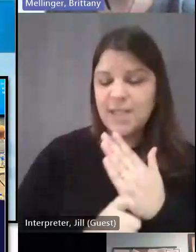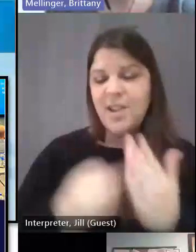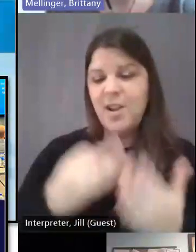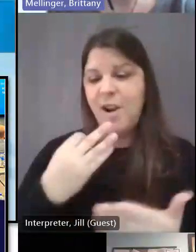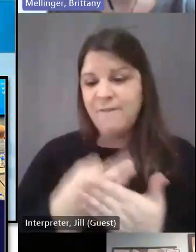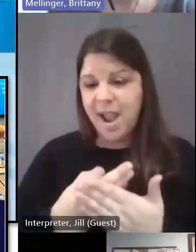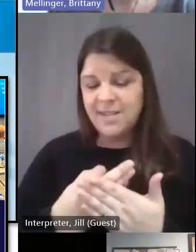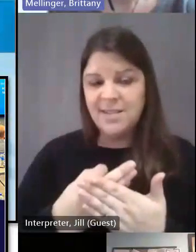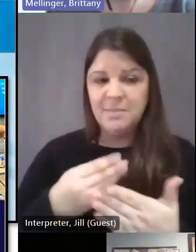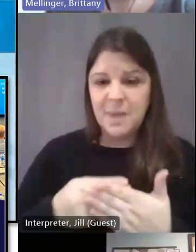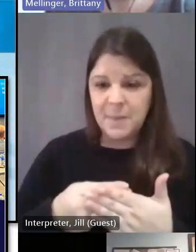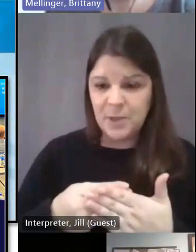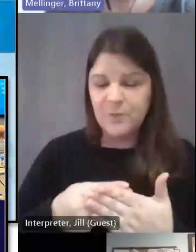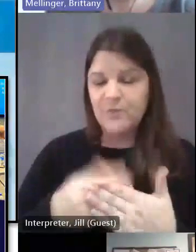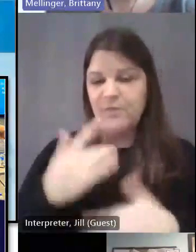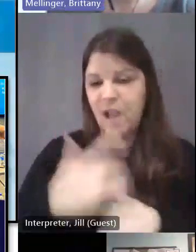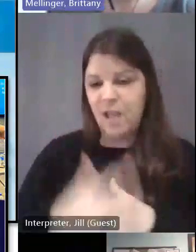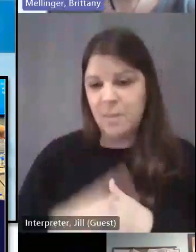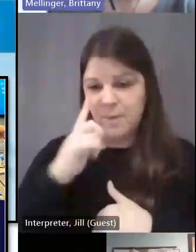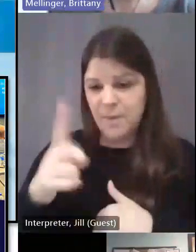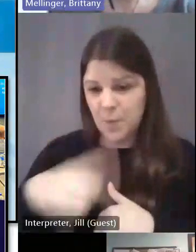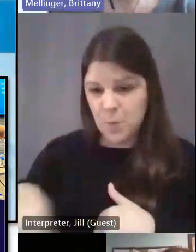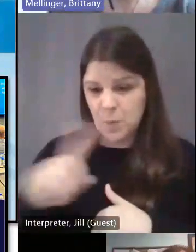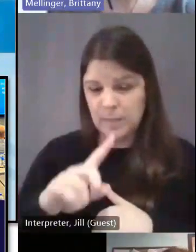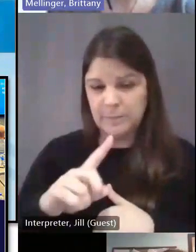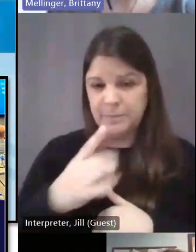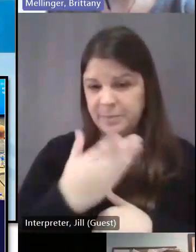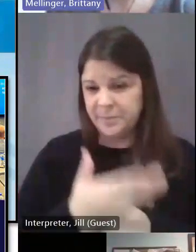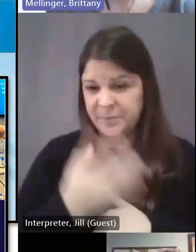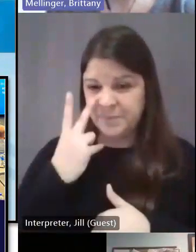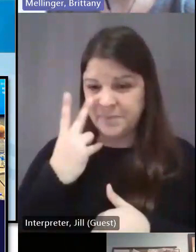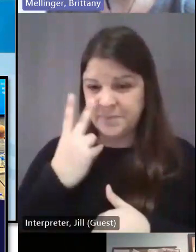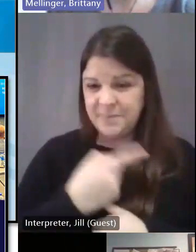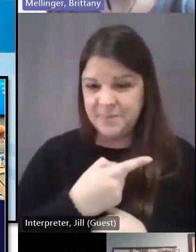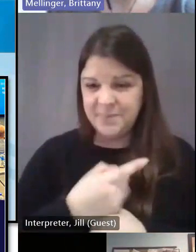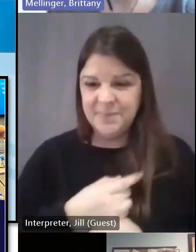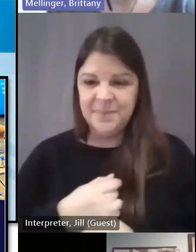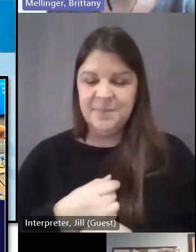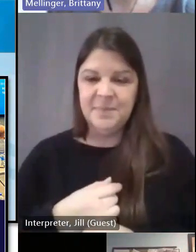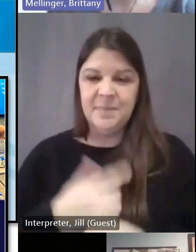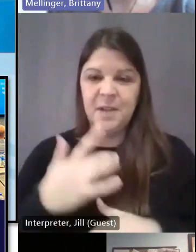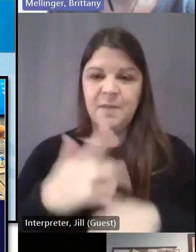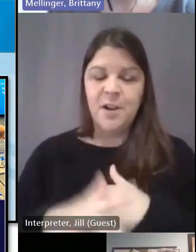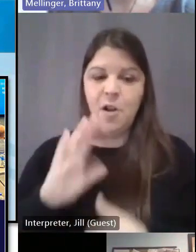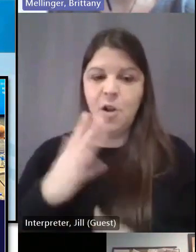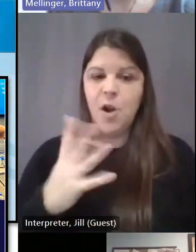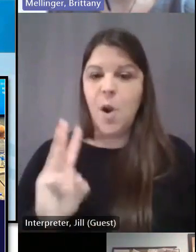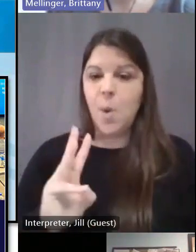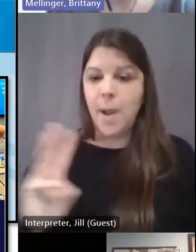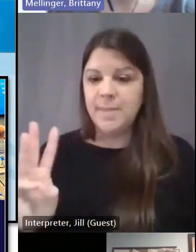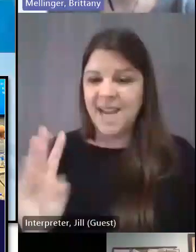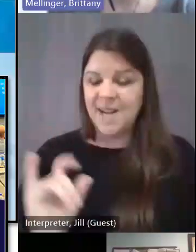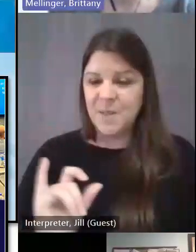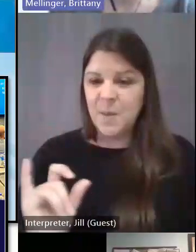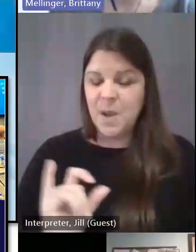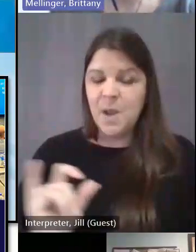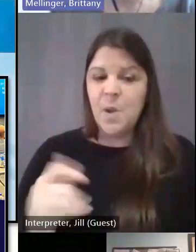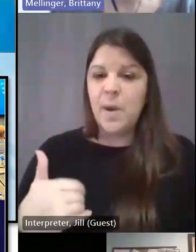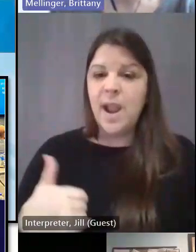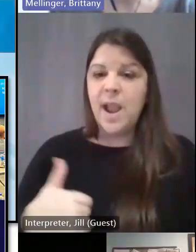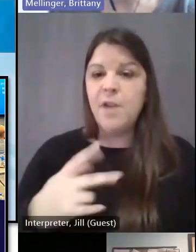have available on the screen there, and those are available on our website as well. We also have